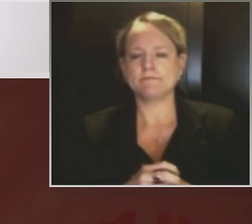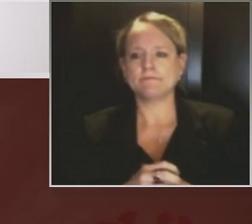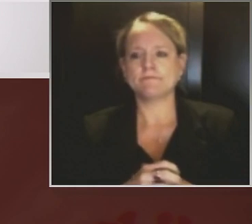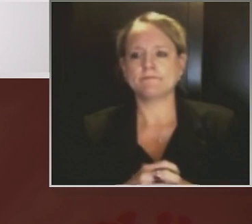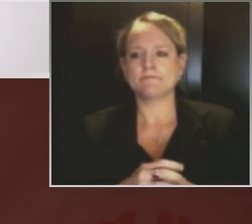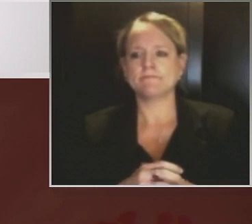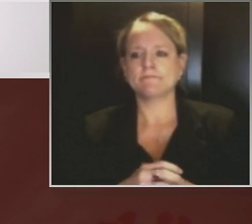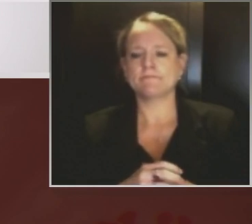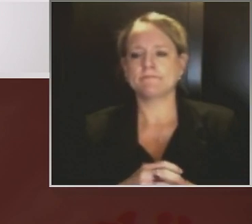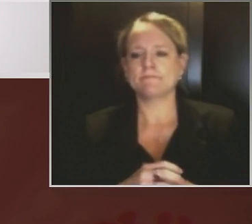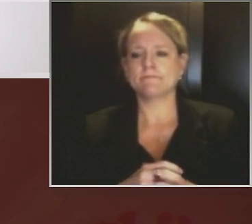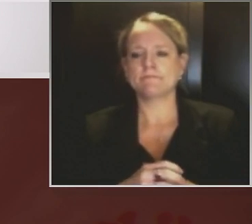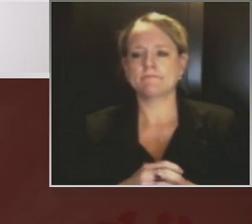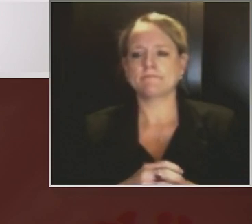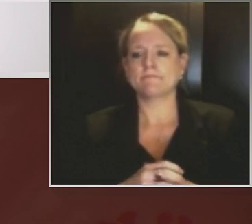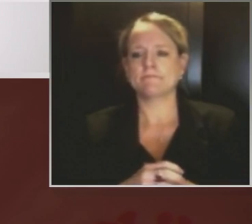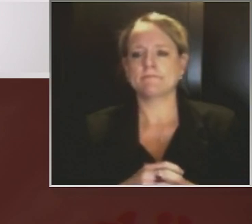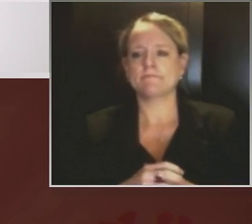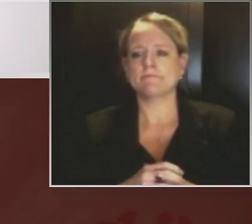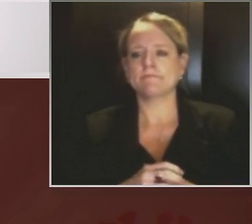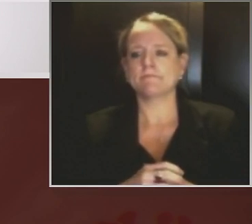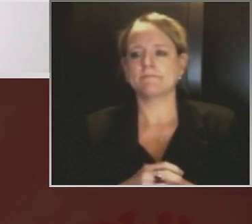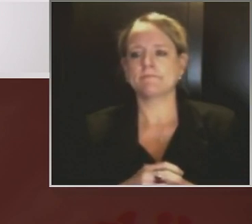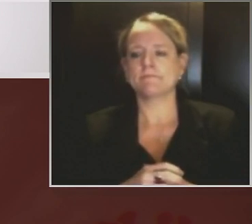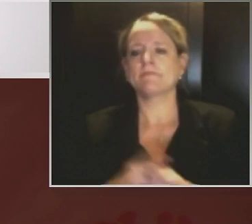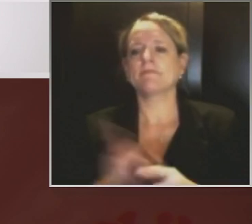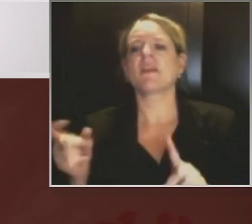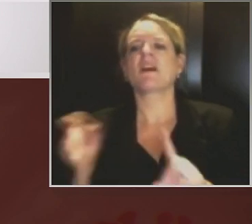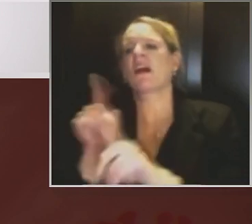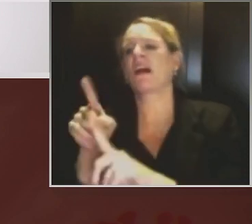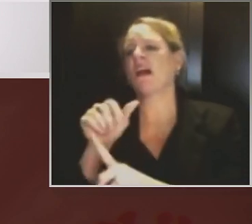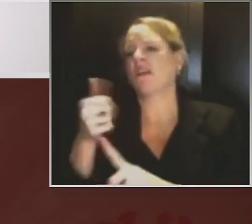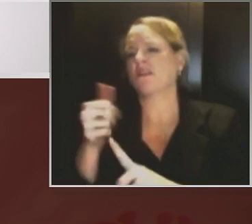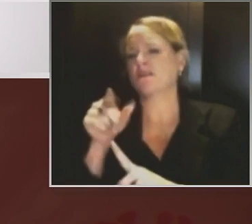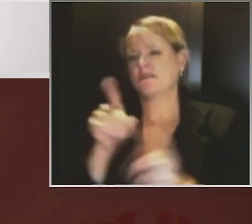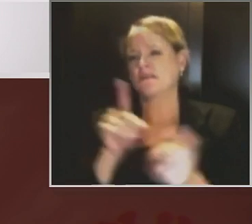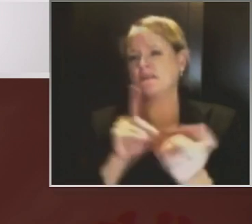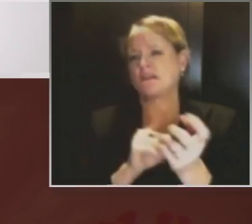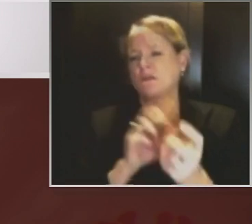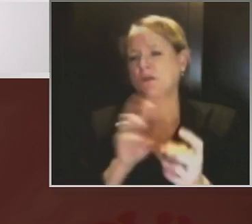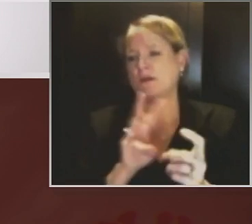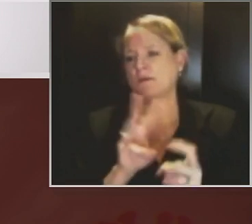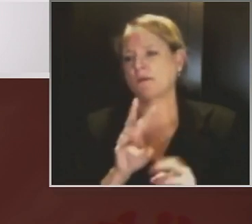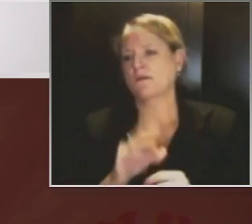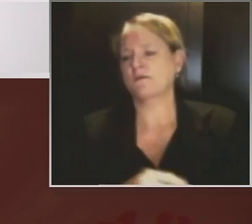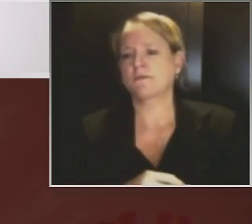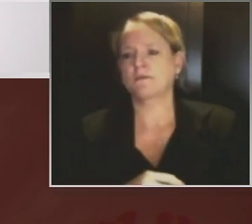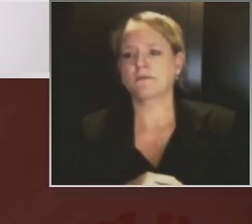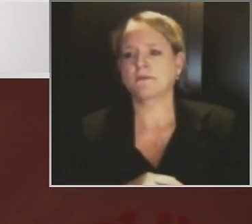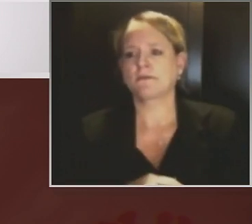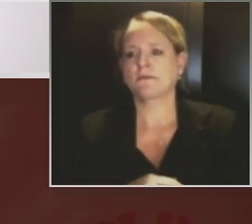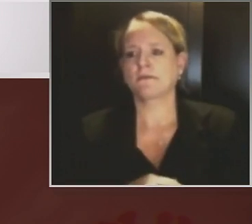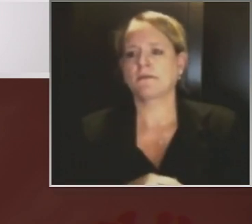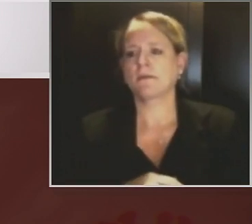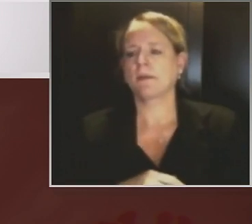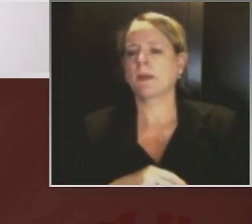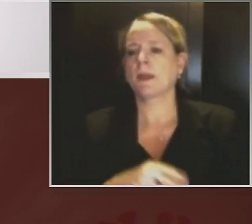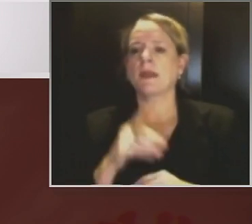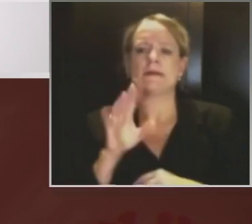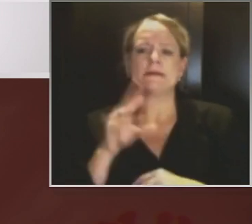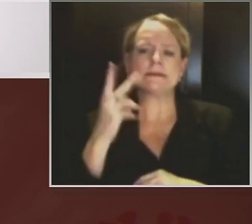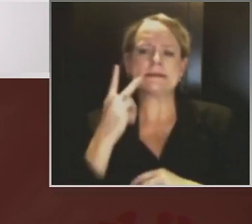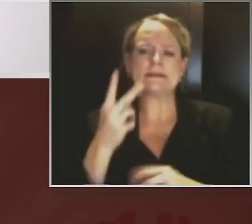we've seen a slight jump in deaths, it seems, just from my looking at the chart. Is this a direct result of the rising case count a couple weeks back, even though